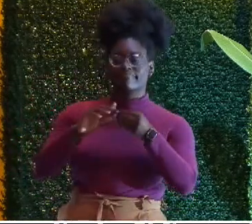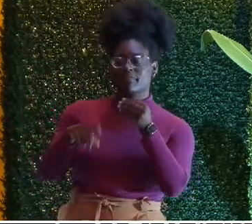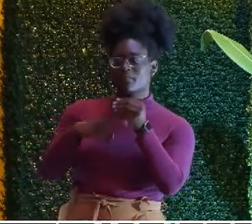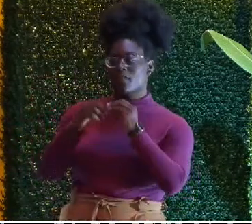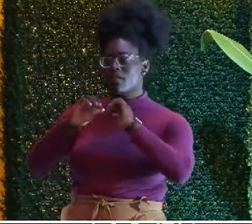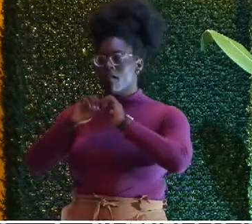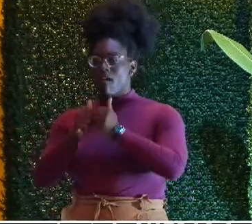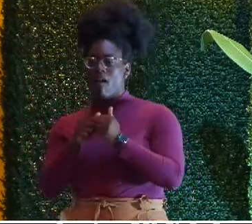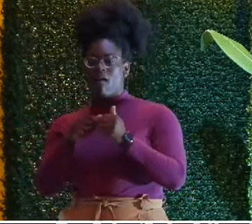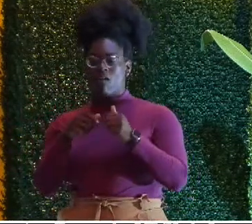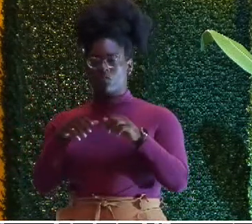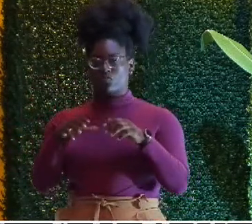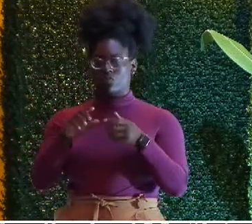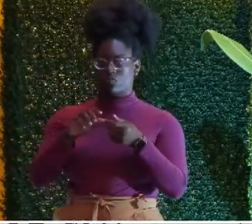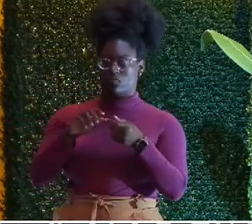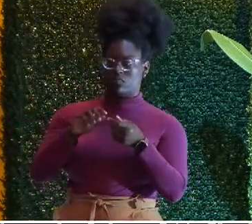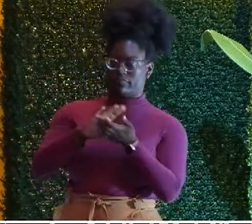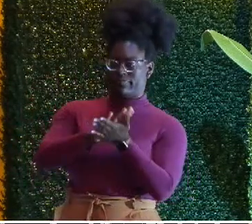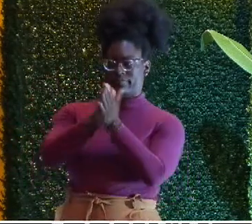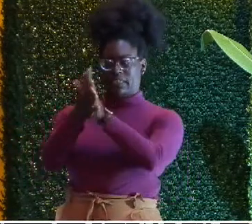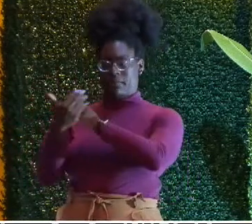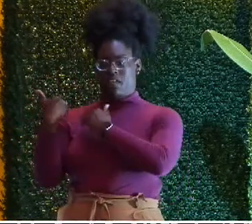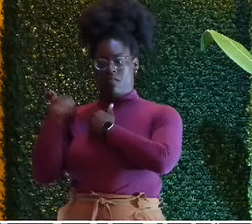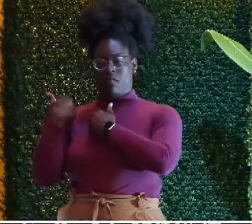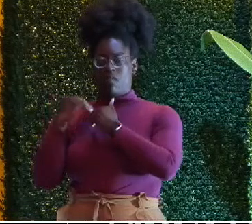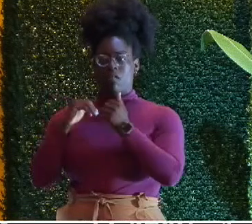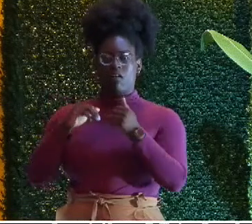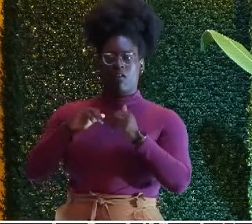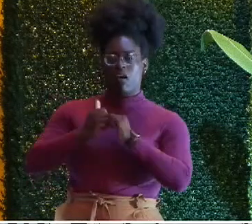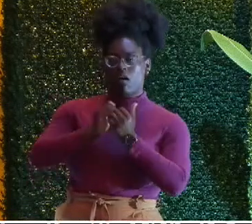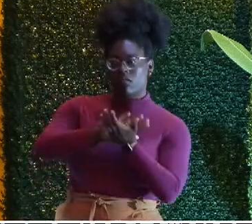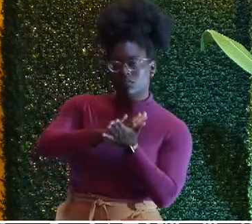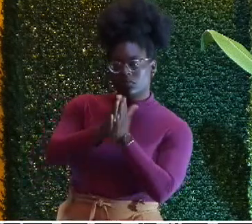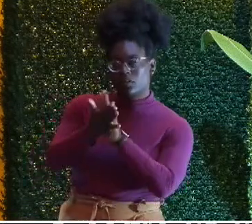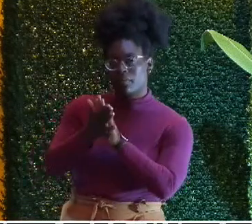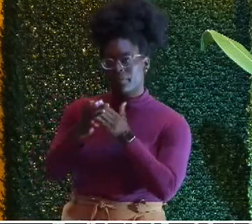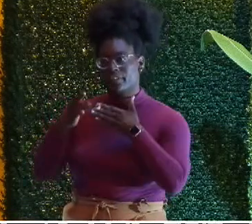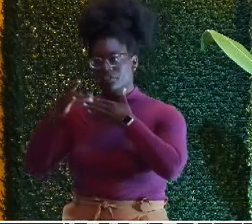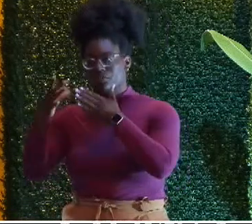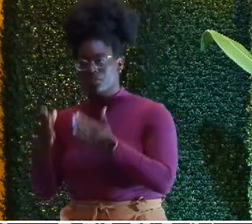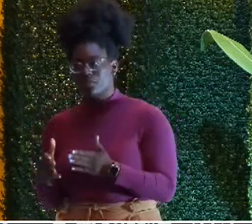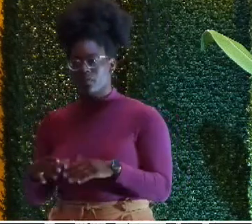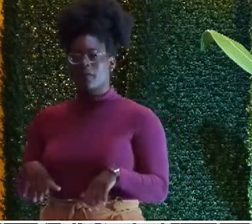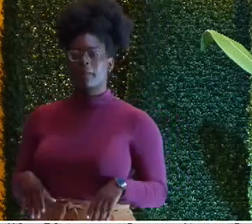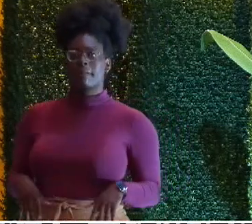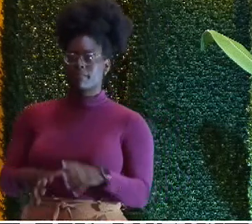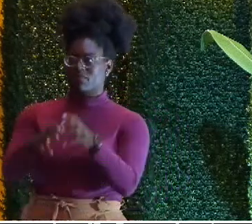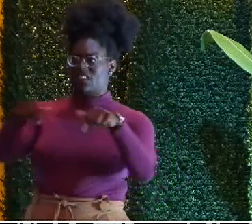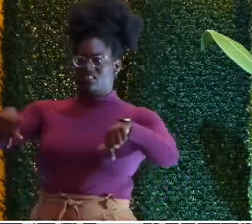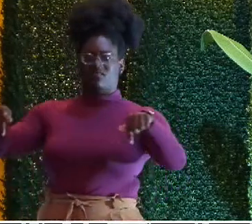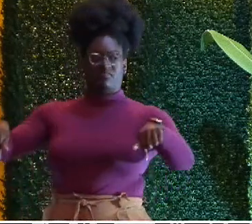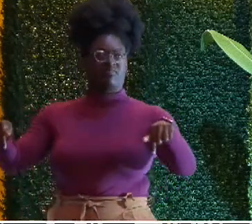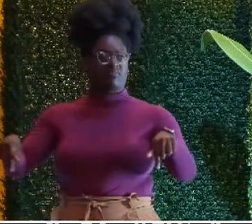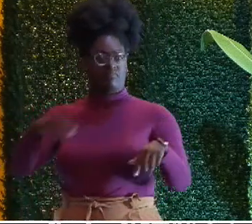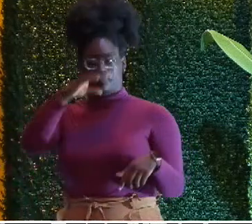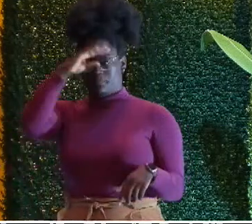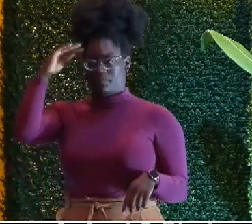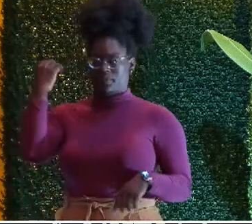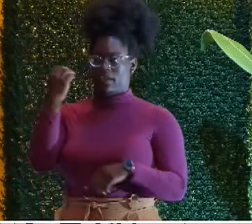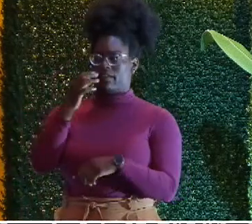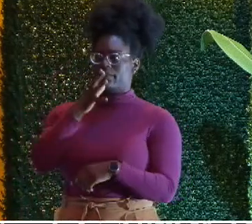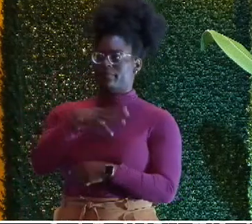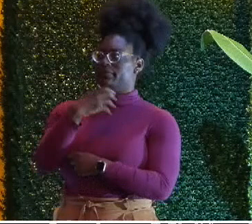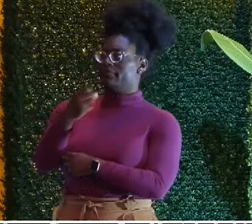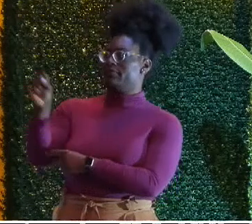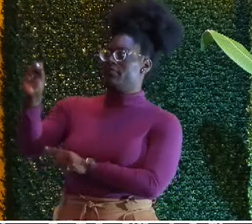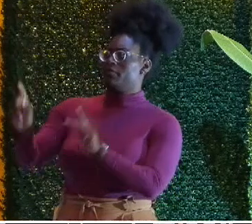responsive, to be in community. This is a group full of black feminist folks who are in communities trying to figure out how we